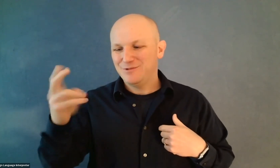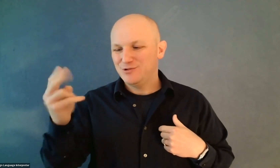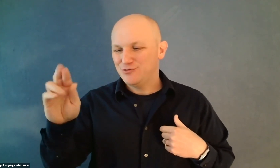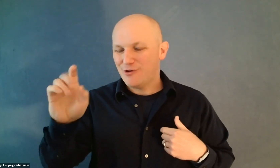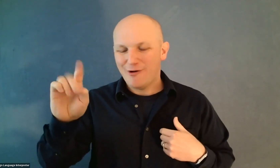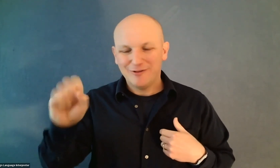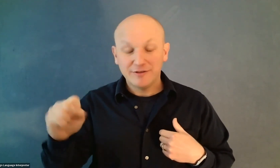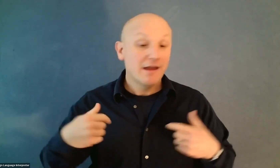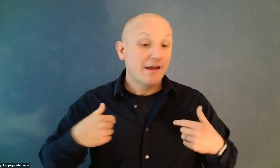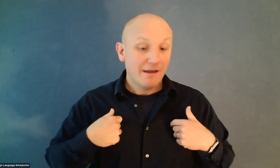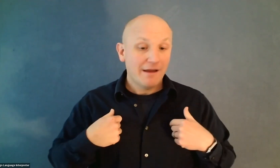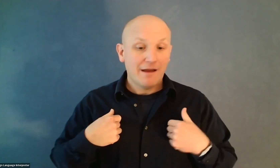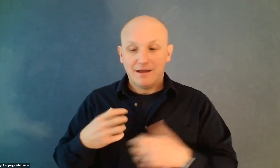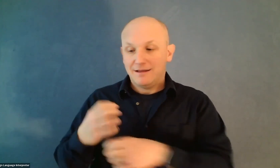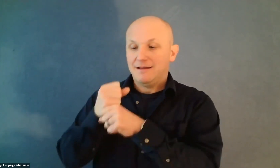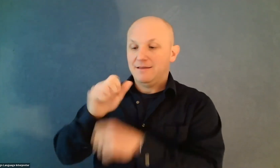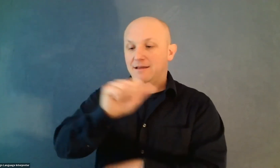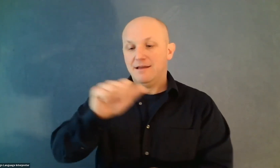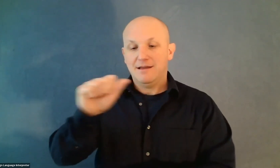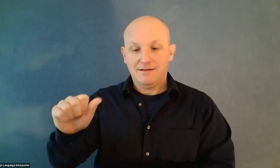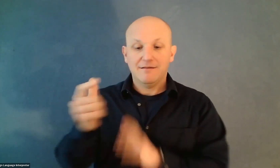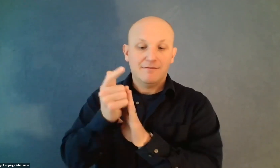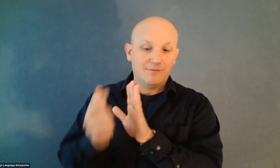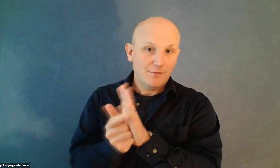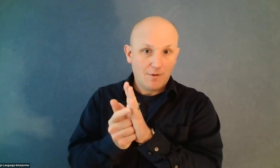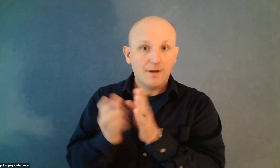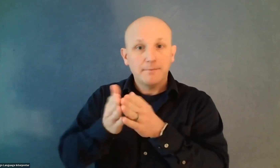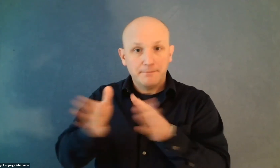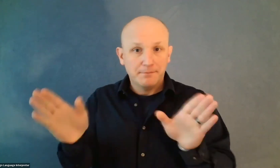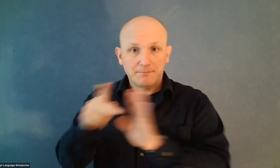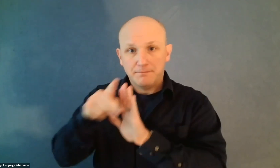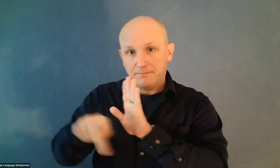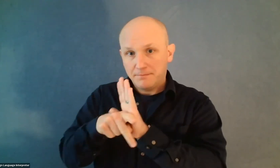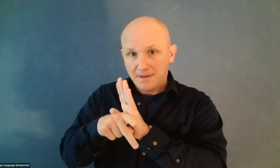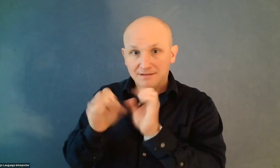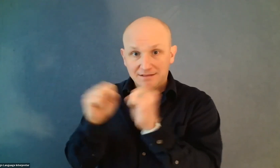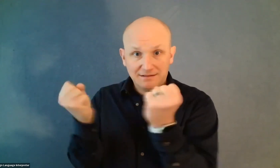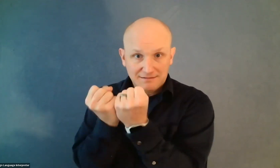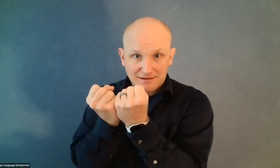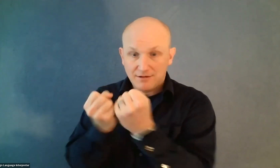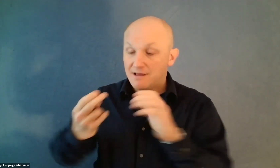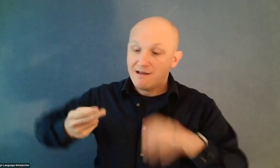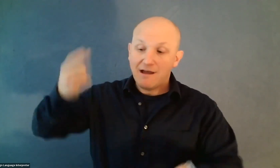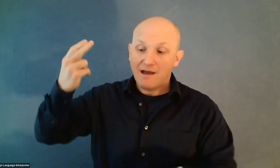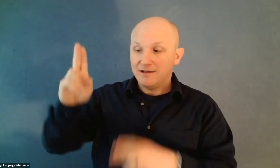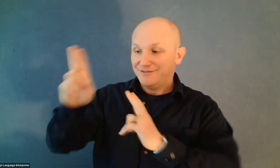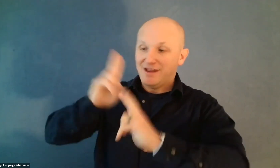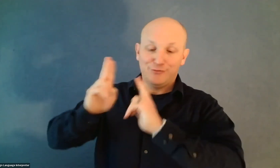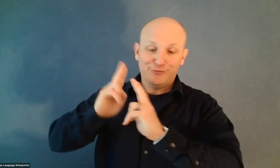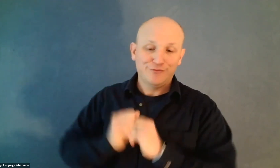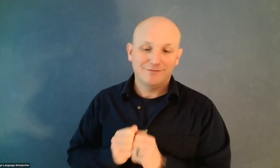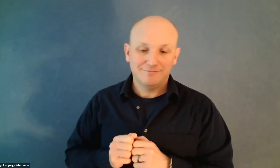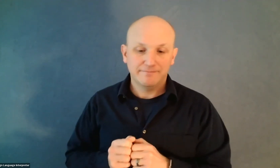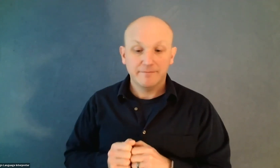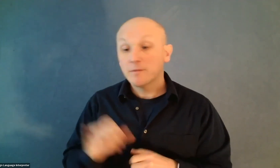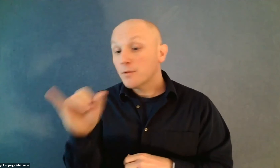City College, I earned the AA in Law, Public Policy, and Society with highest honors. I also was able to transfer